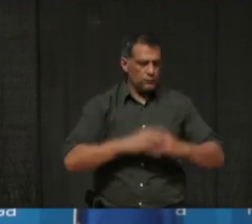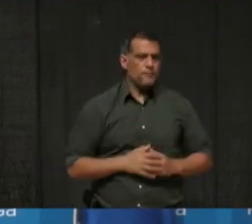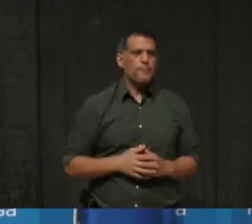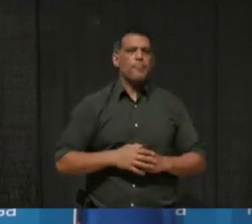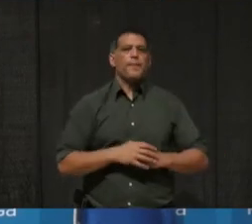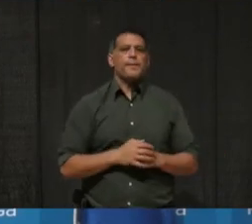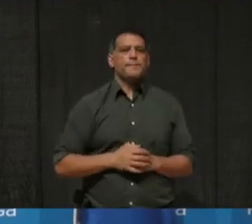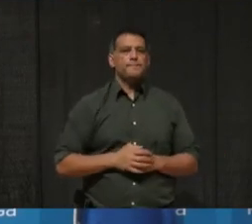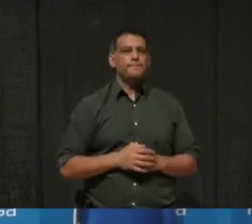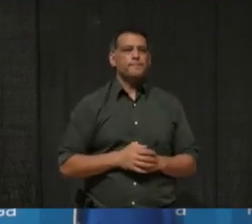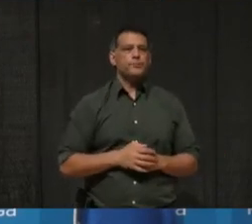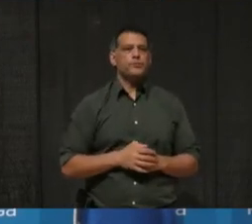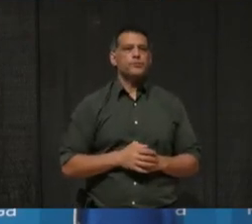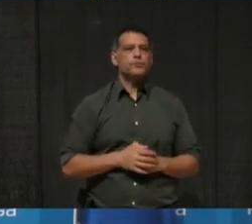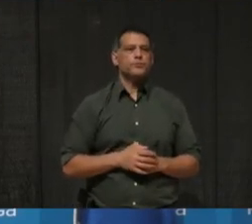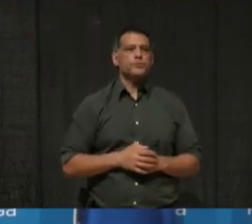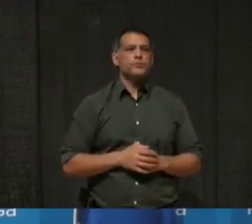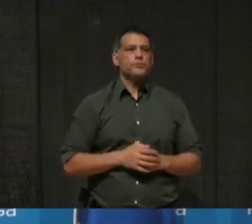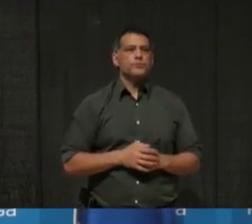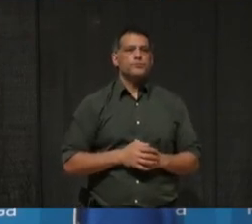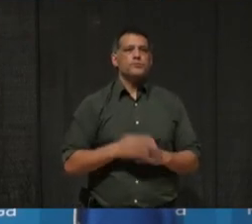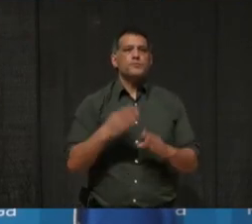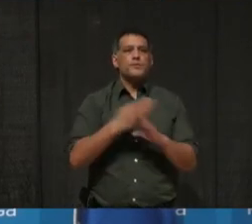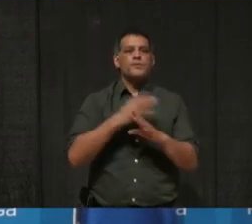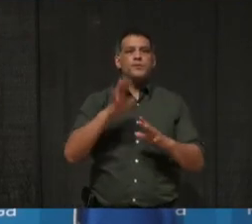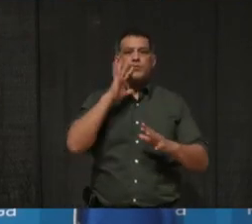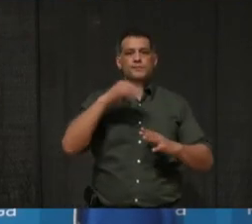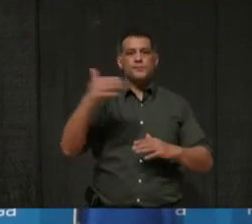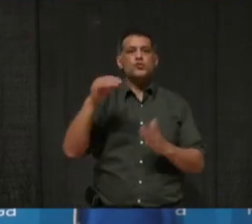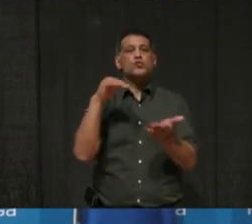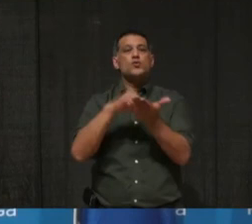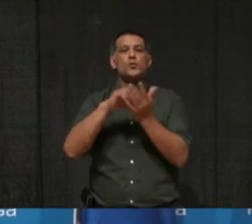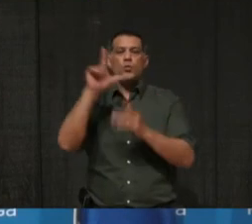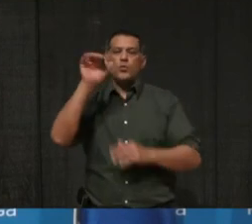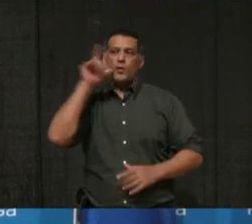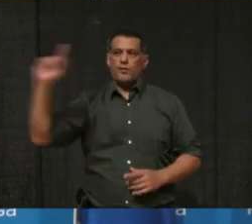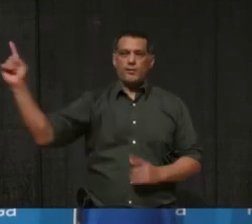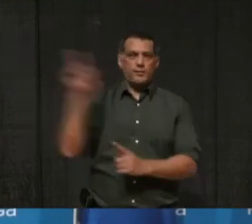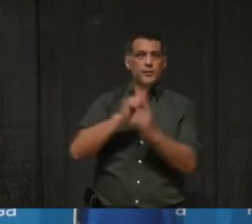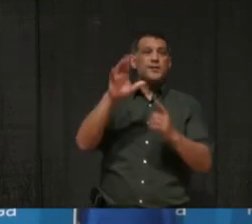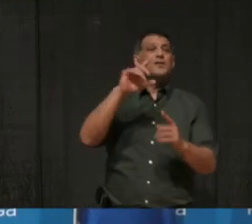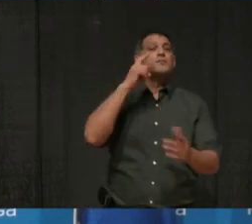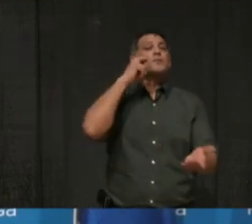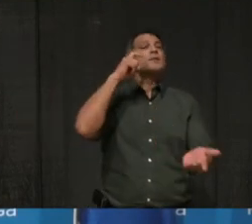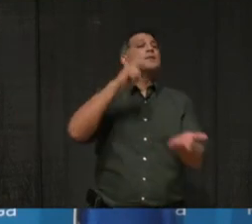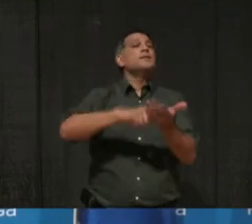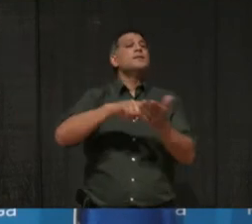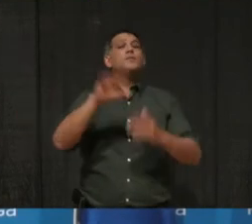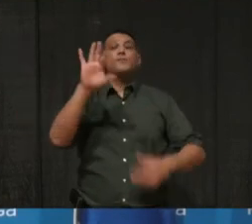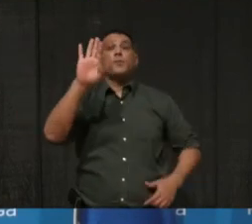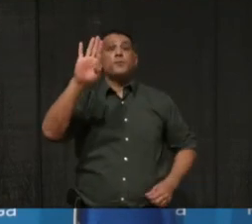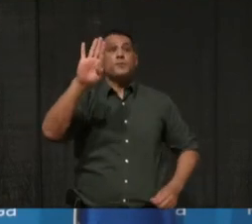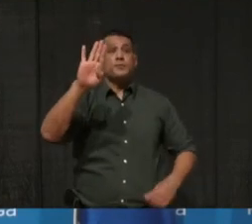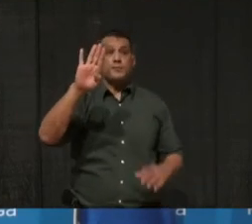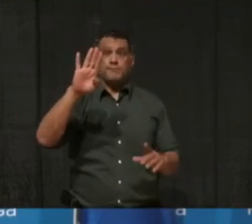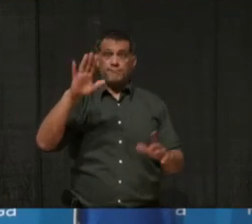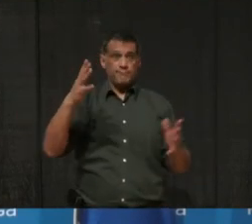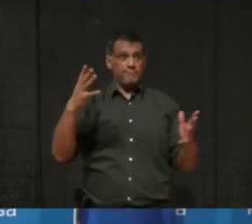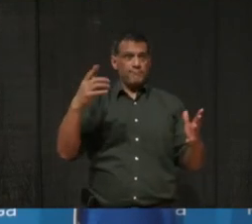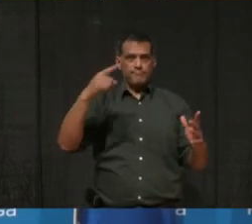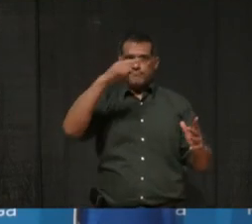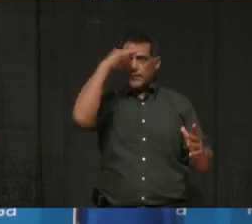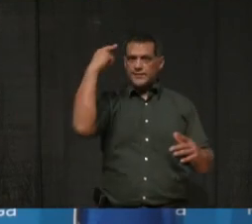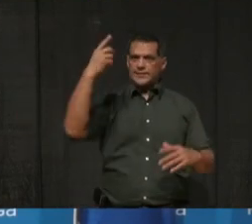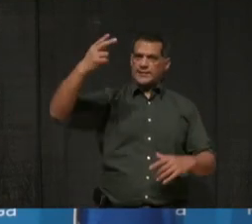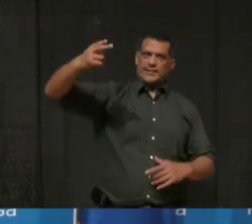905-281-1269. And before I ask Dr. Lowe to come up, I'd like to acknowledge that it's February, which means that it's Black History